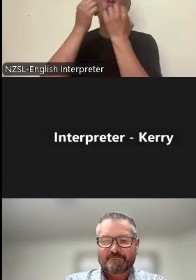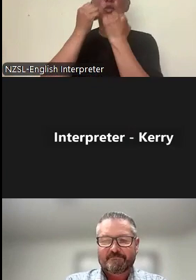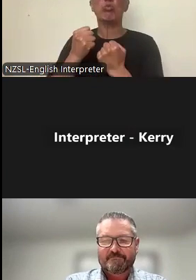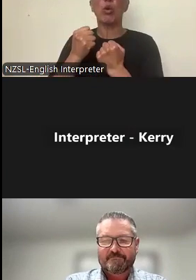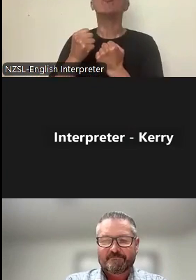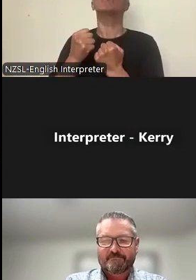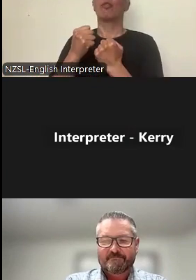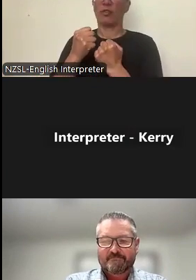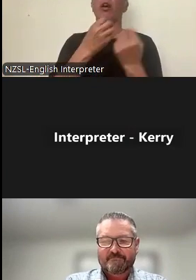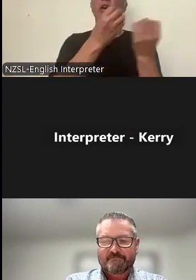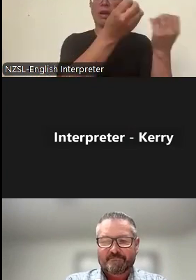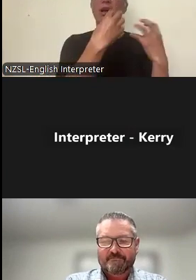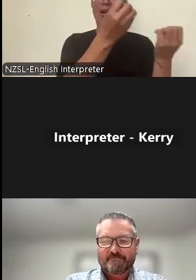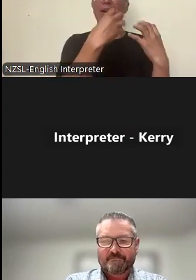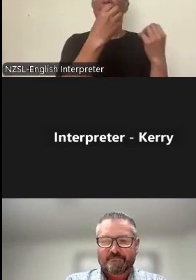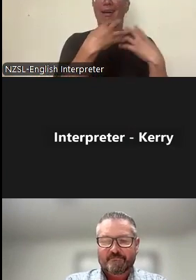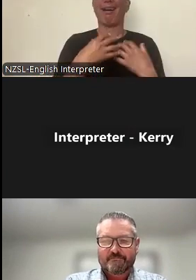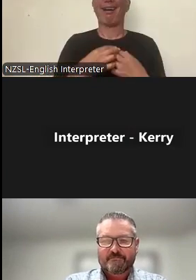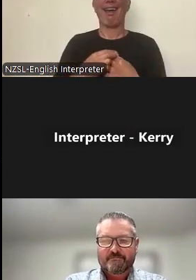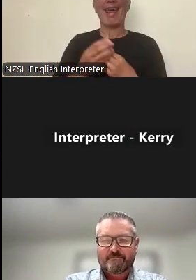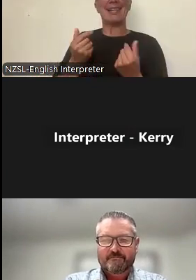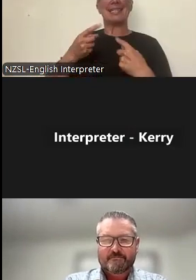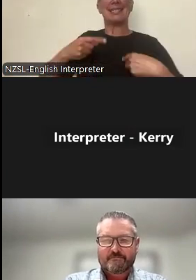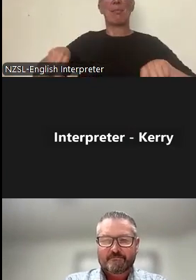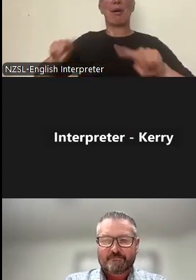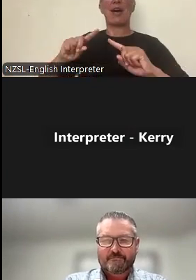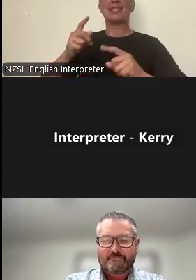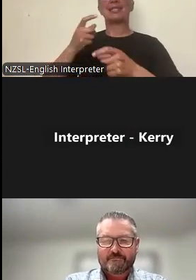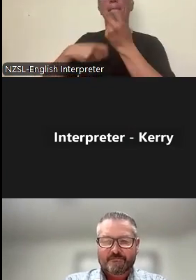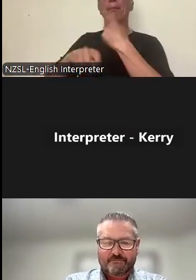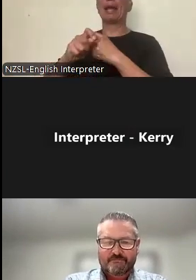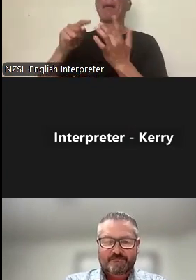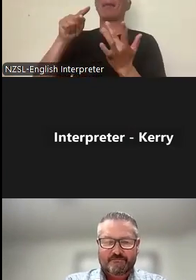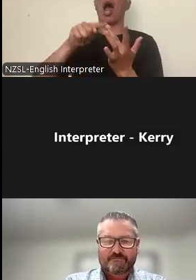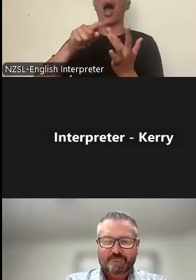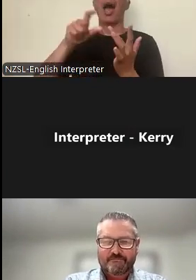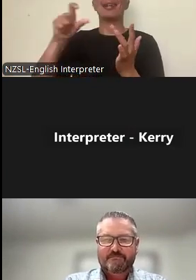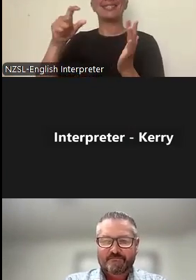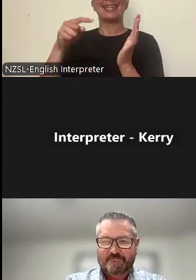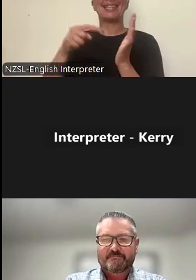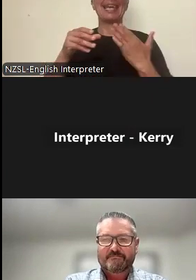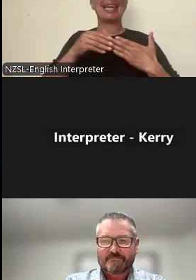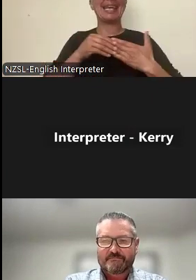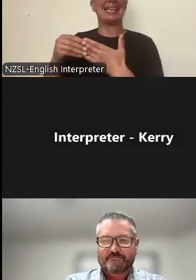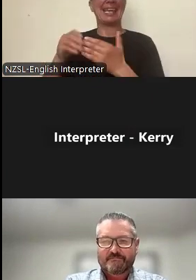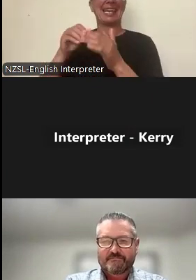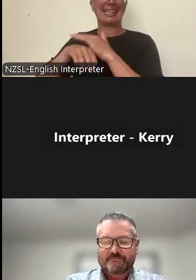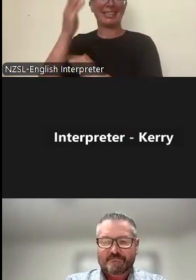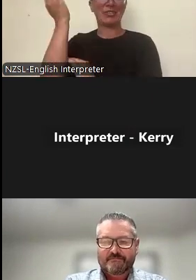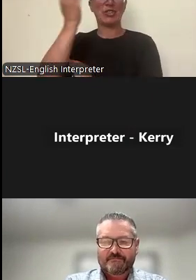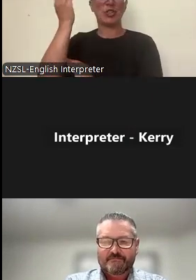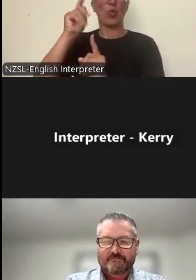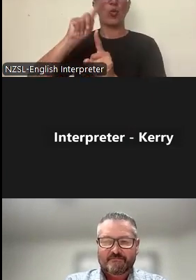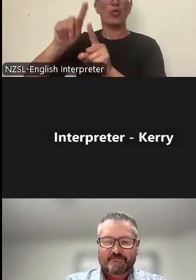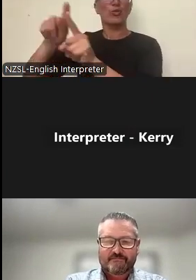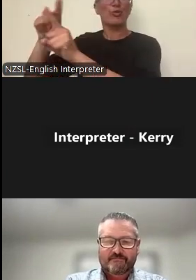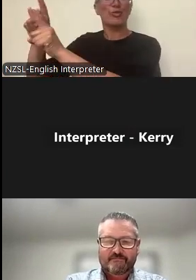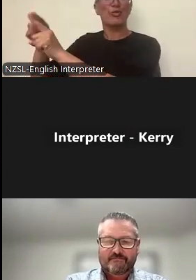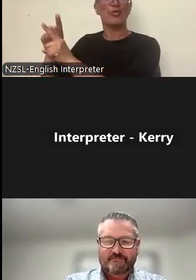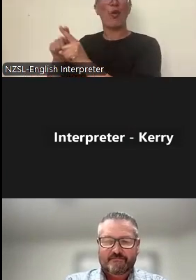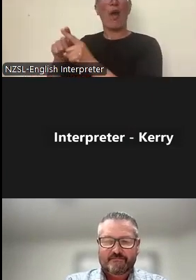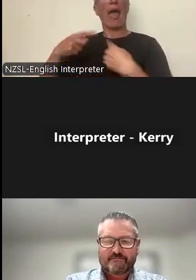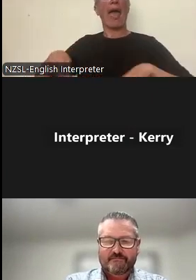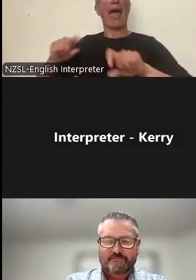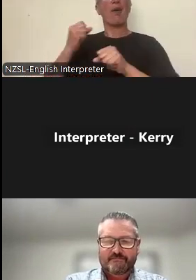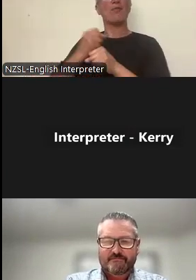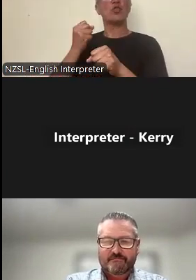time. There were groups of us that became ICT lead teachers within schools, and it was our job to go out